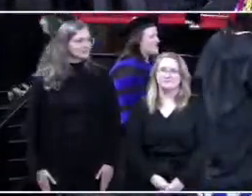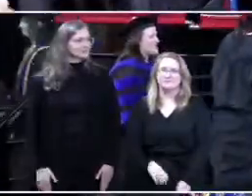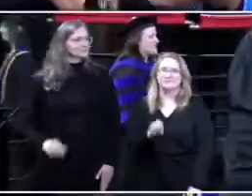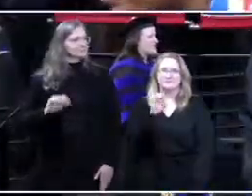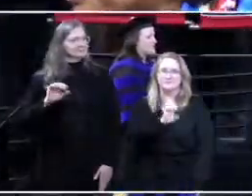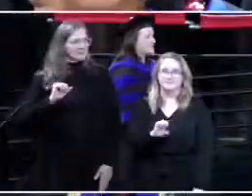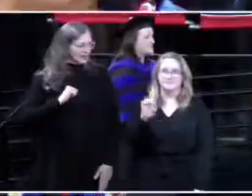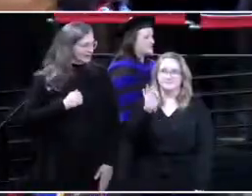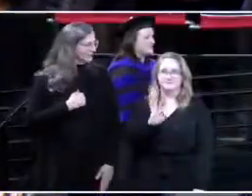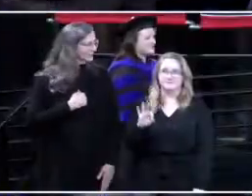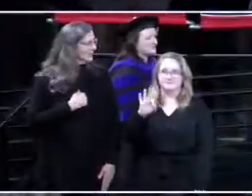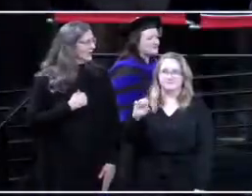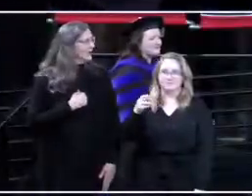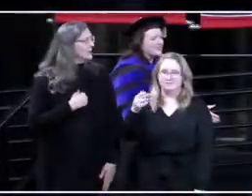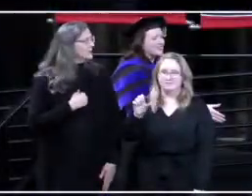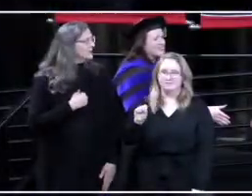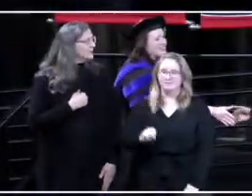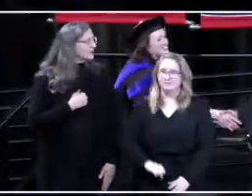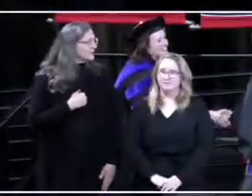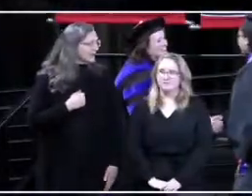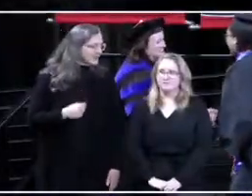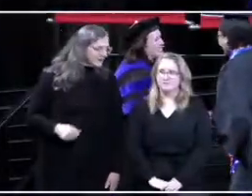Amelia Faye Ferris.